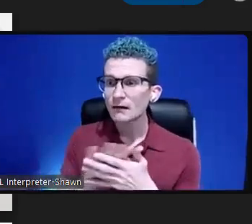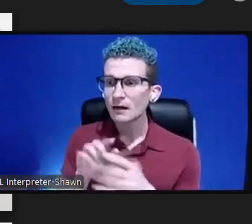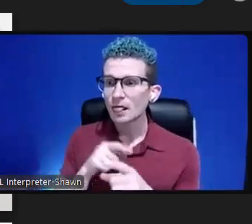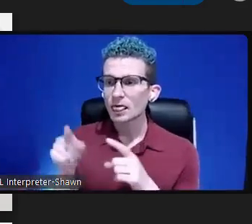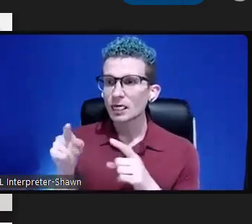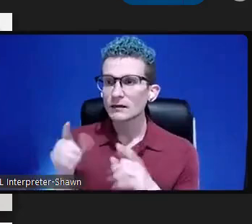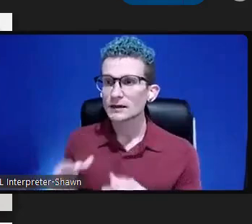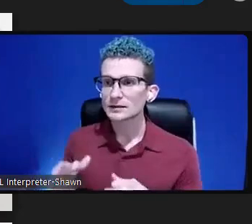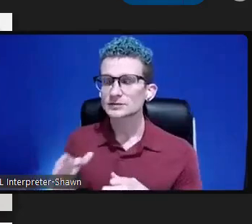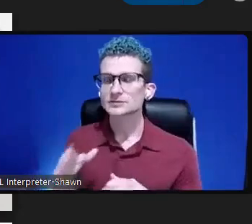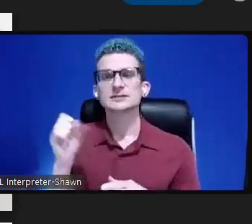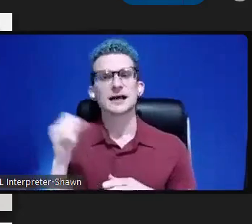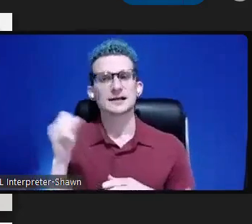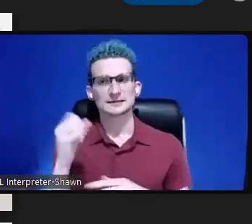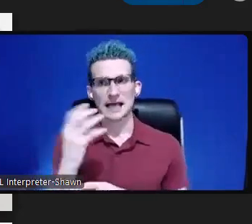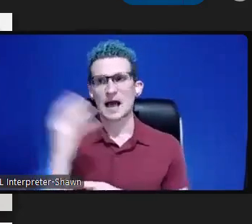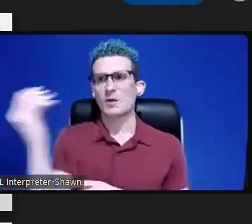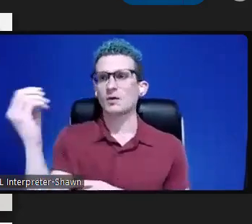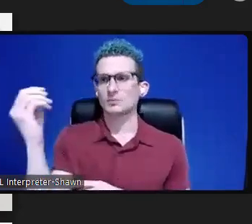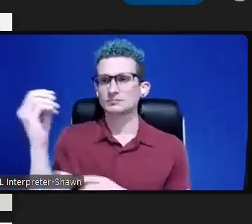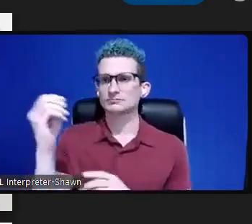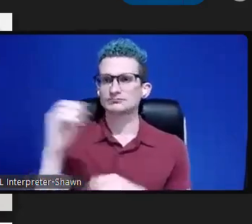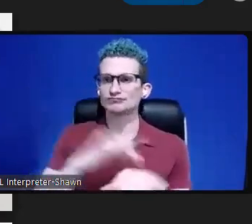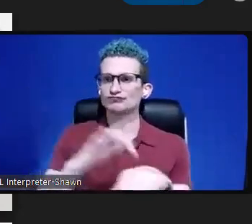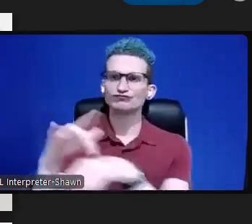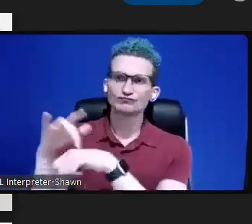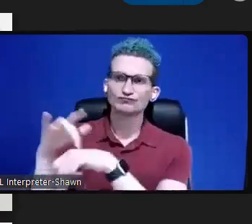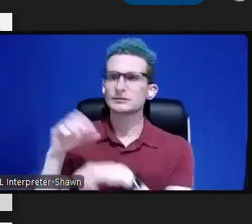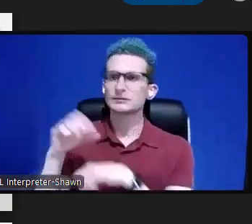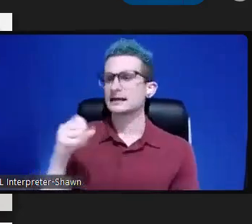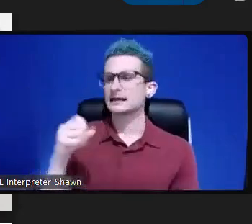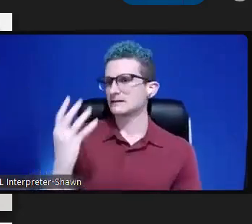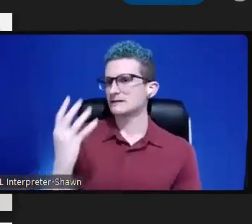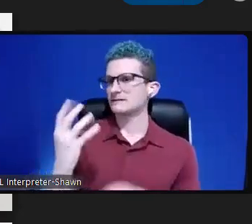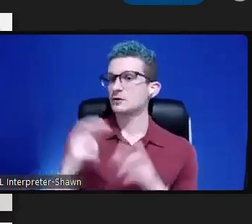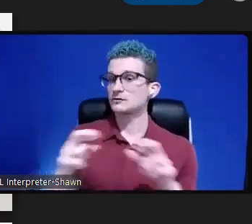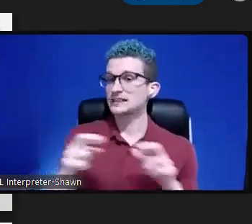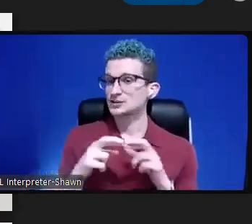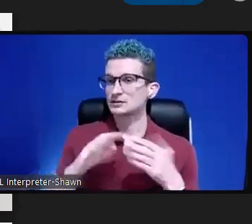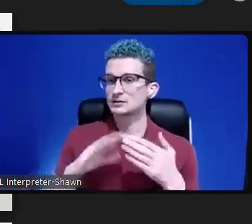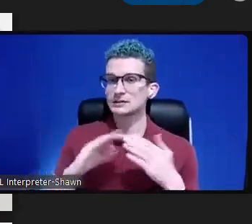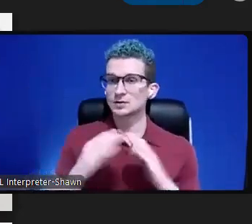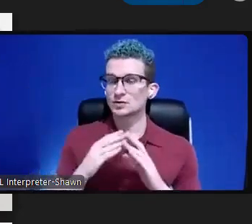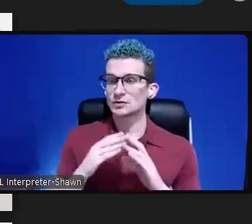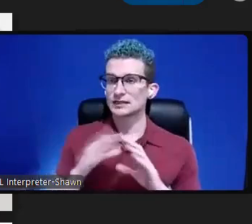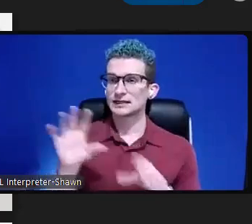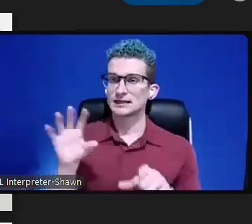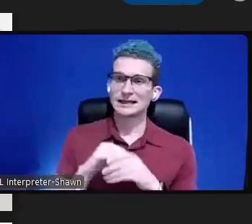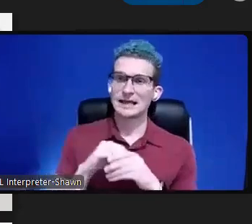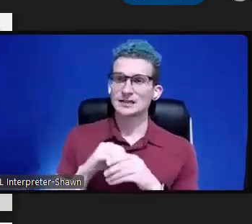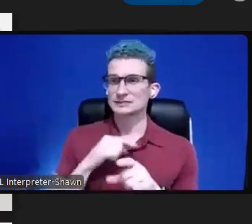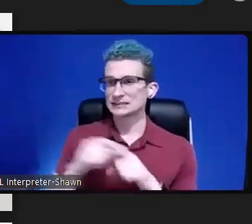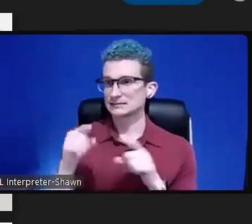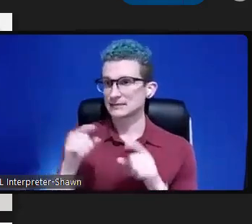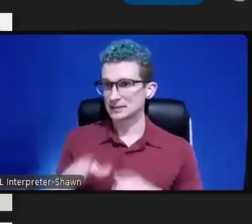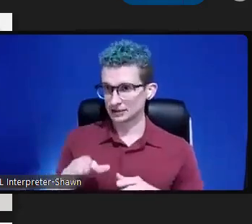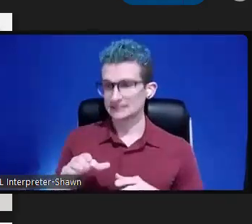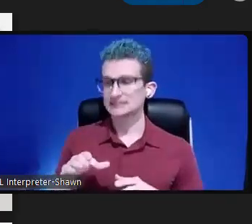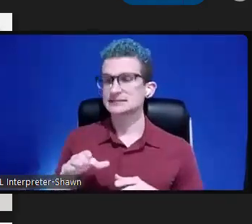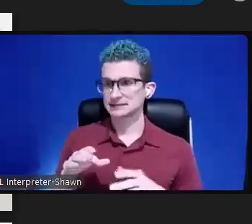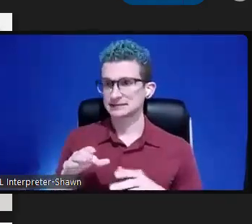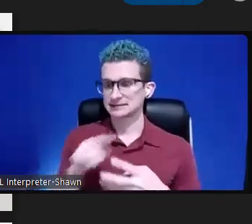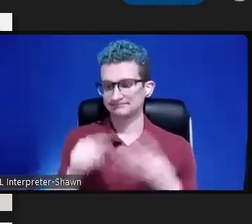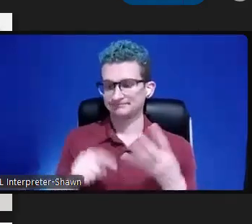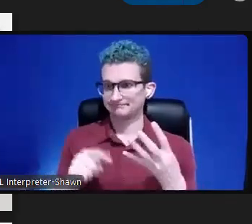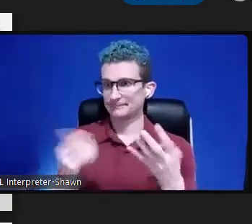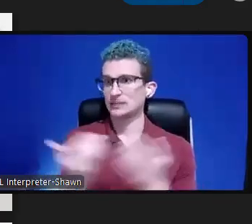wanna- and about. Yeah, absolutely. Those 4 regional community engagement specialists are new, right? So that might be something